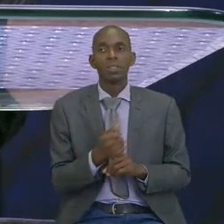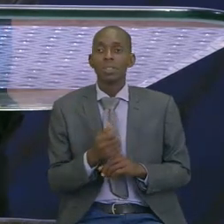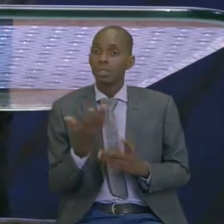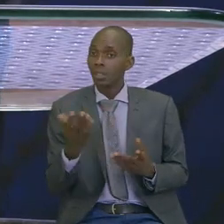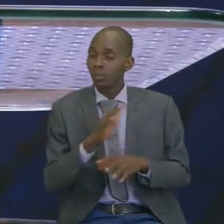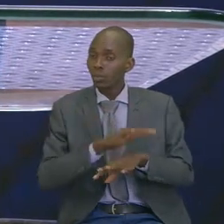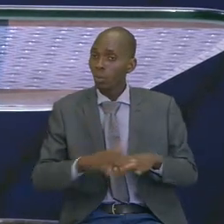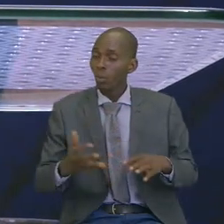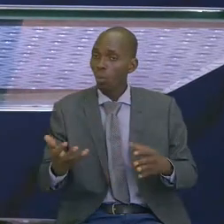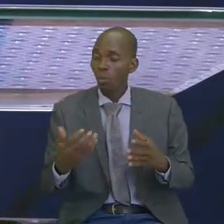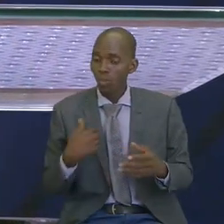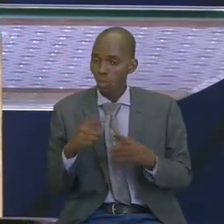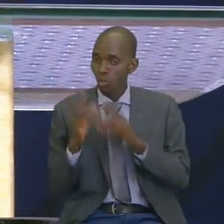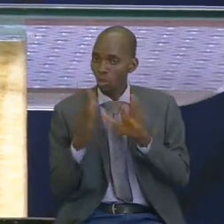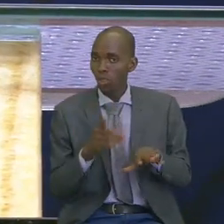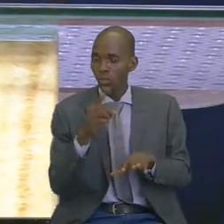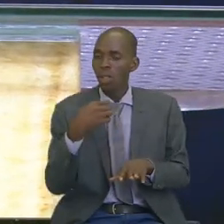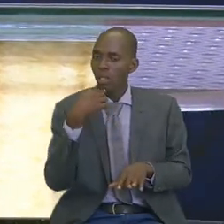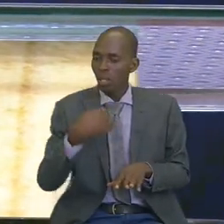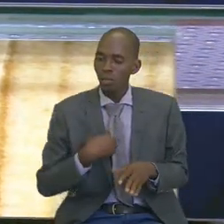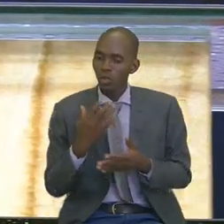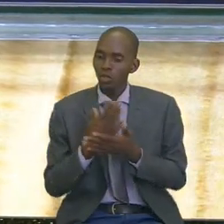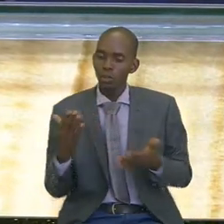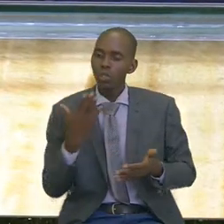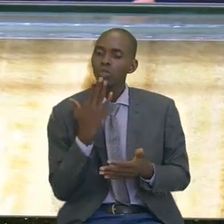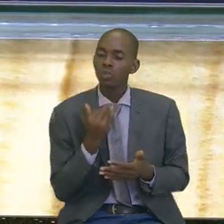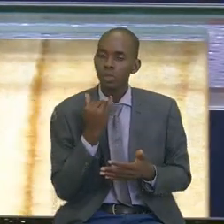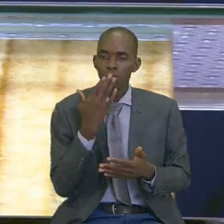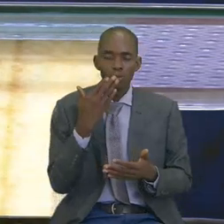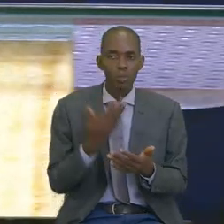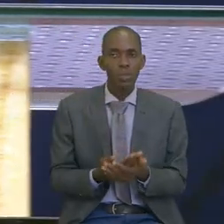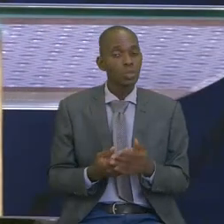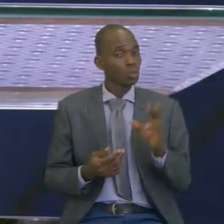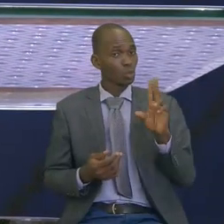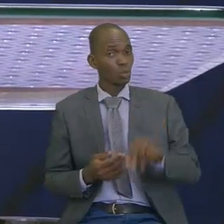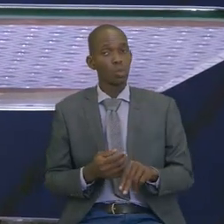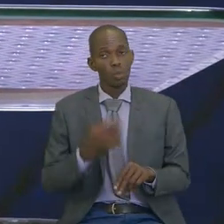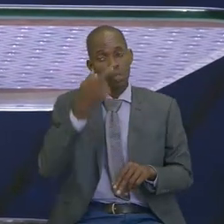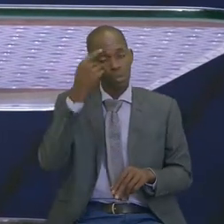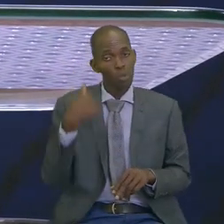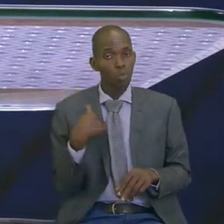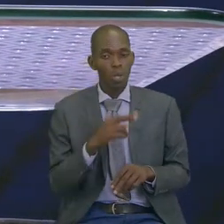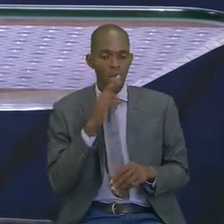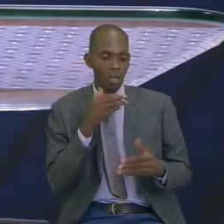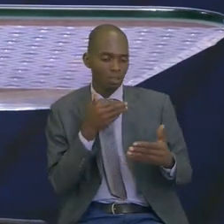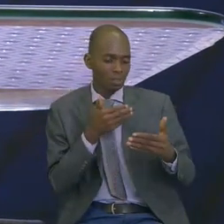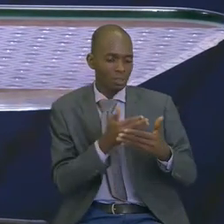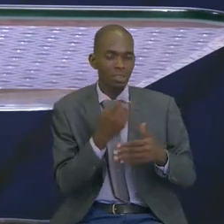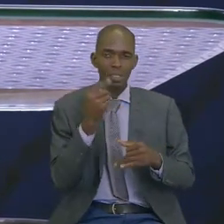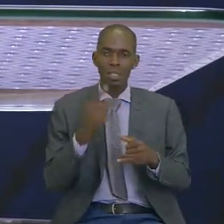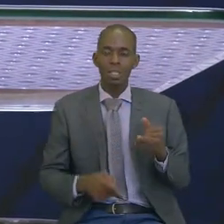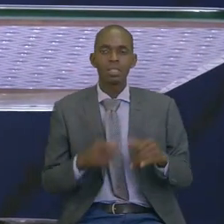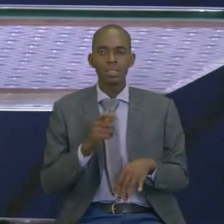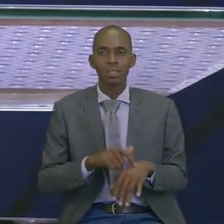to hear. Tell me things of the person. We say no. We say no. Because we're approaching the latter days. And as